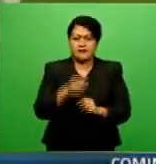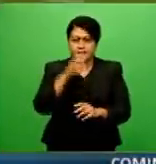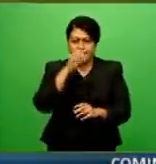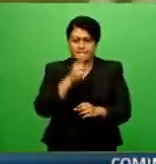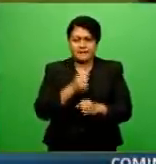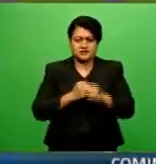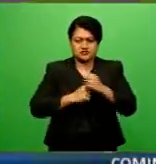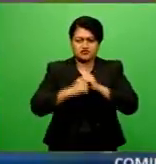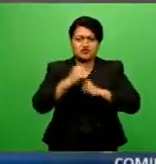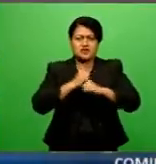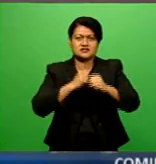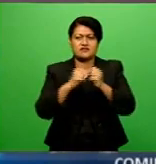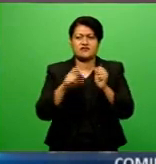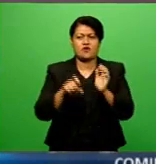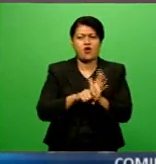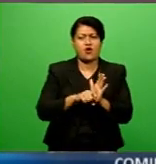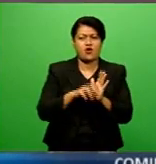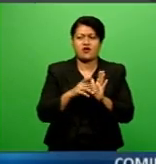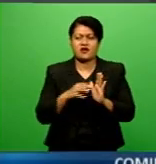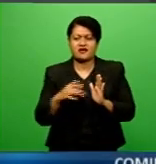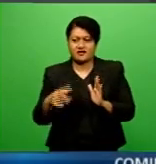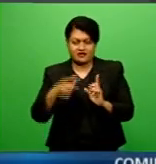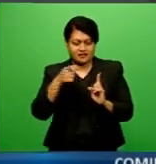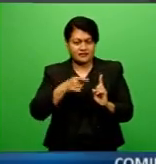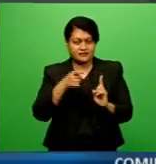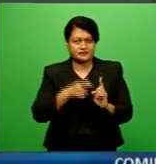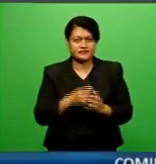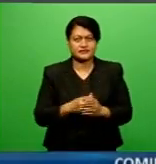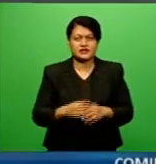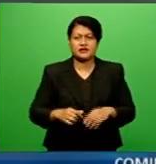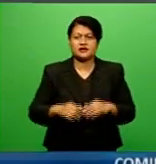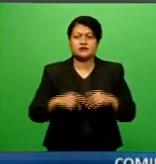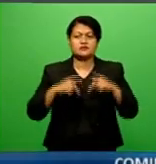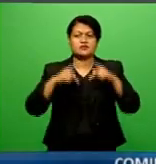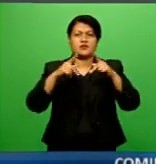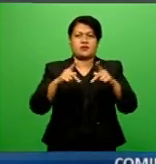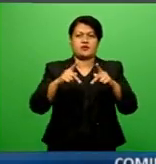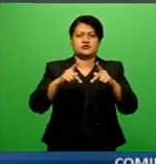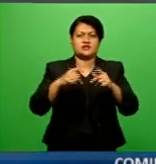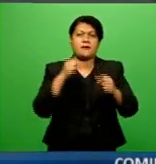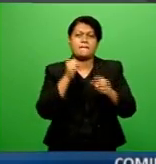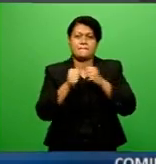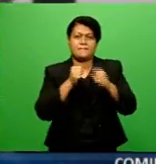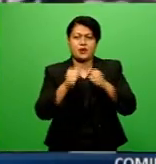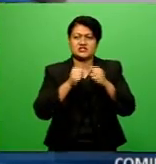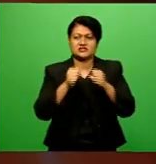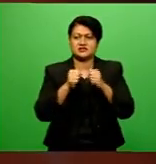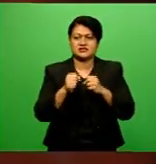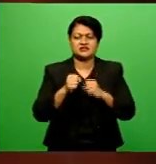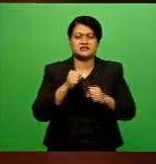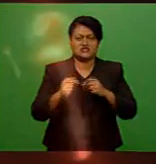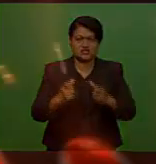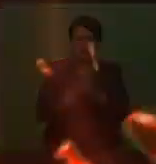for Ranranra and promoting boxing despite challenges. This and more coming up.